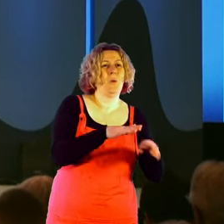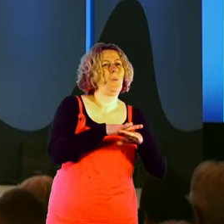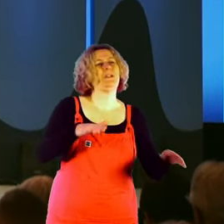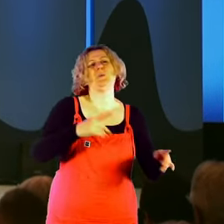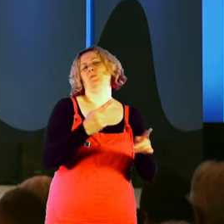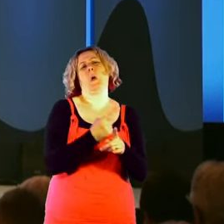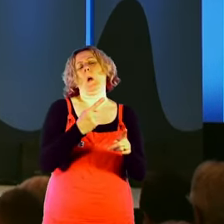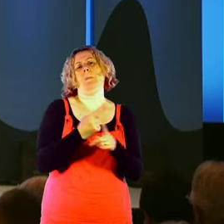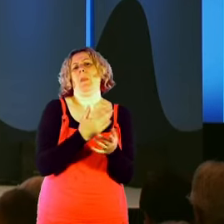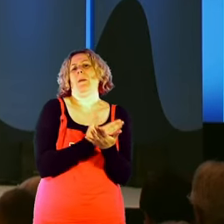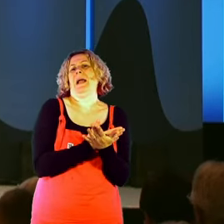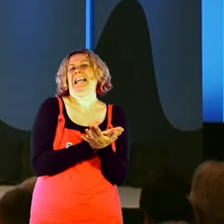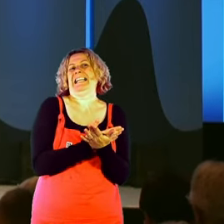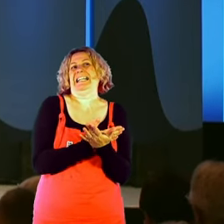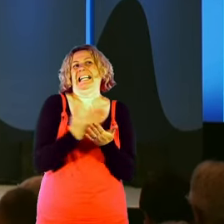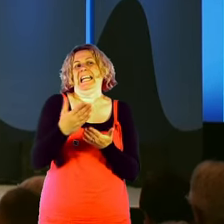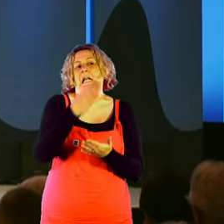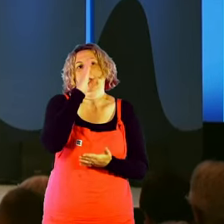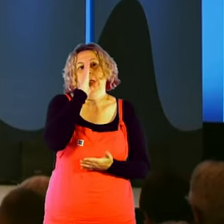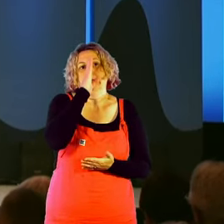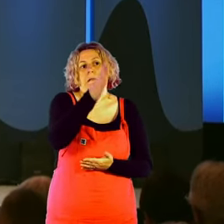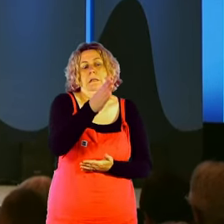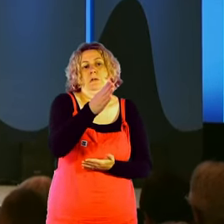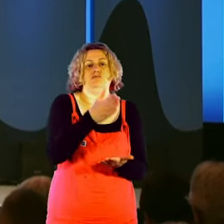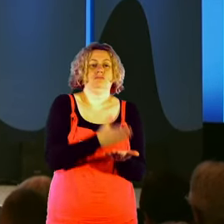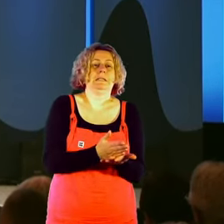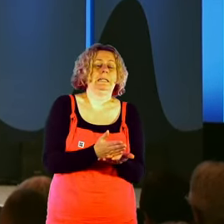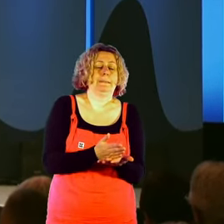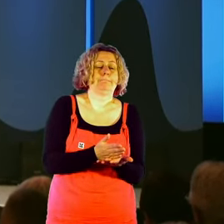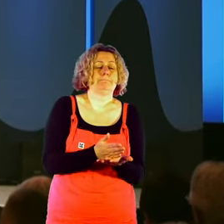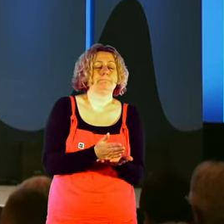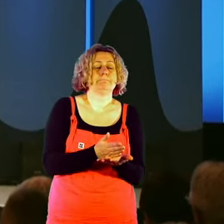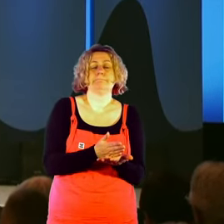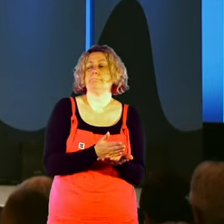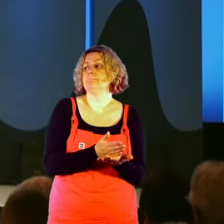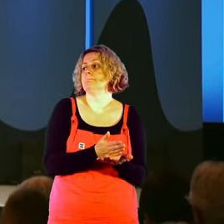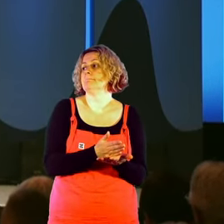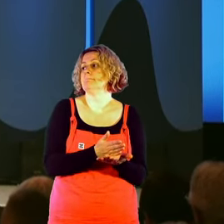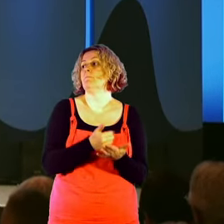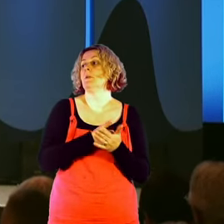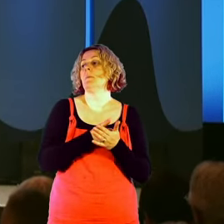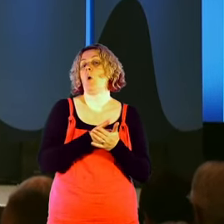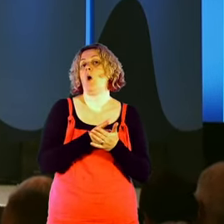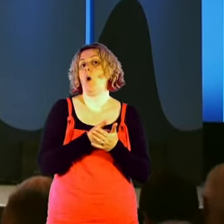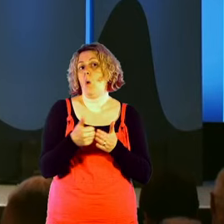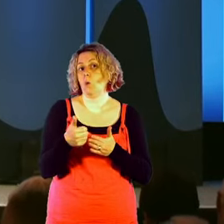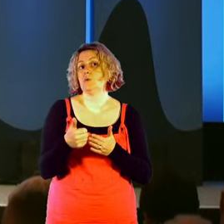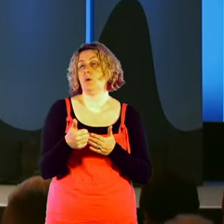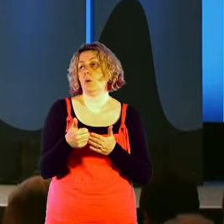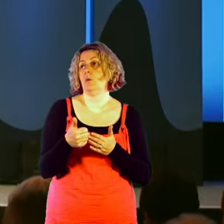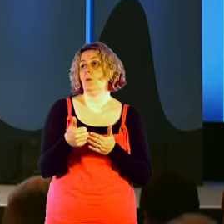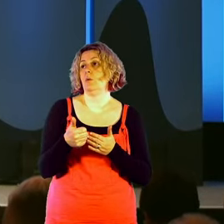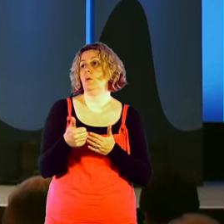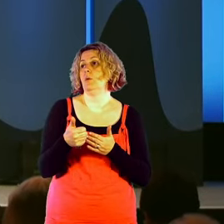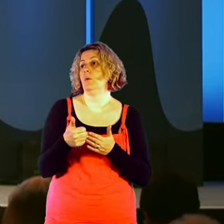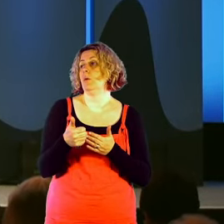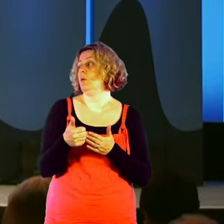clearly with respect to both. But I also think it is true